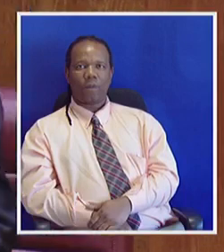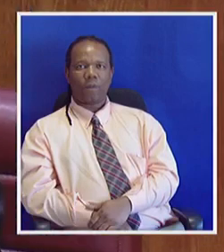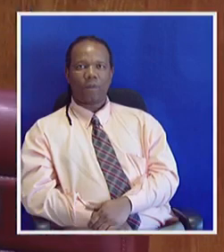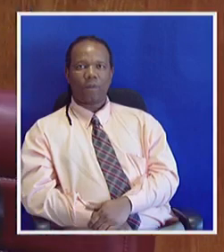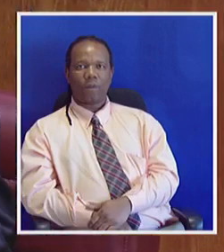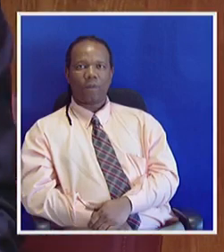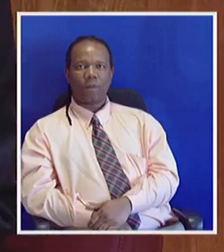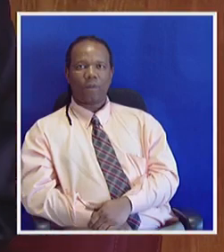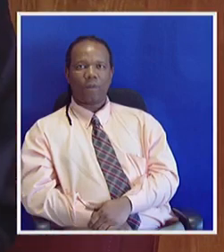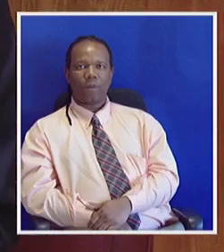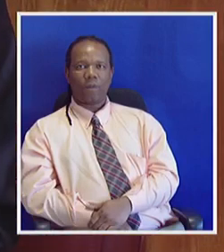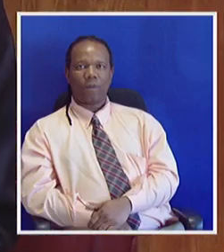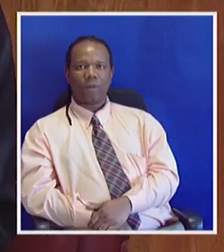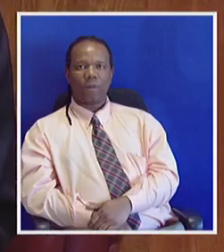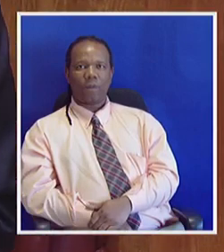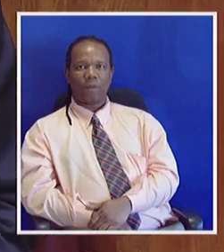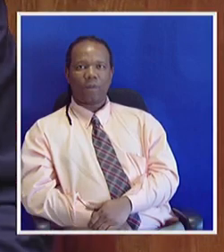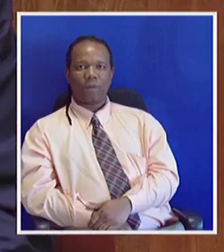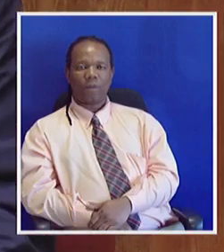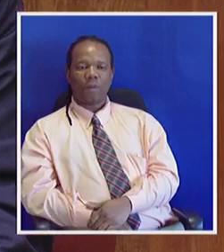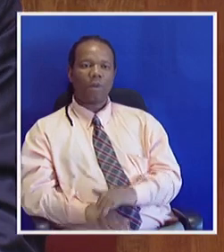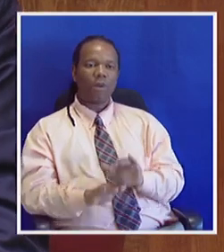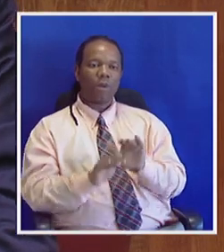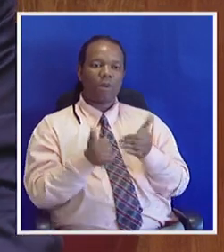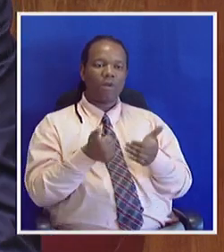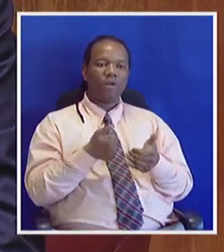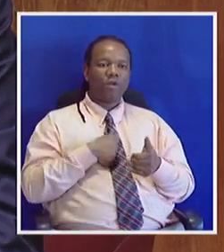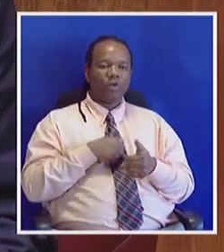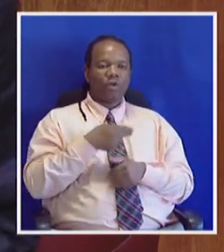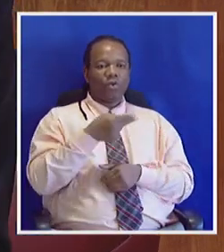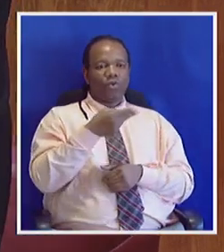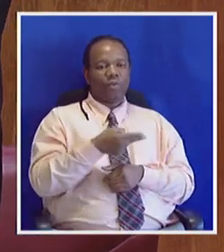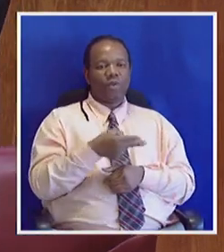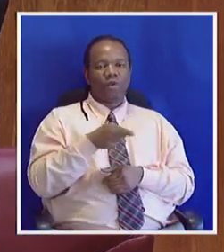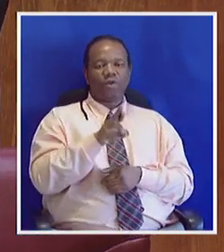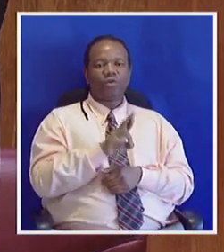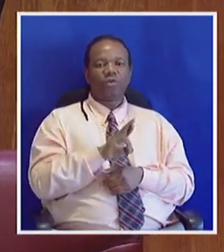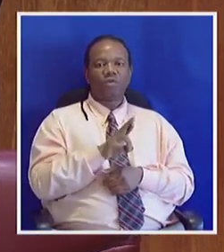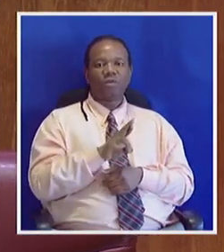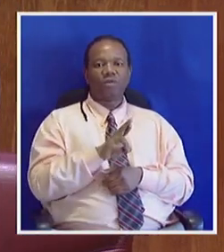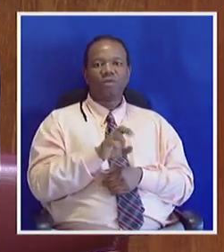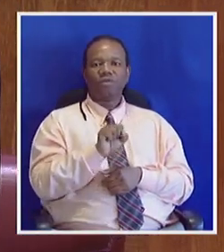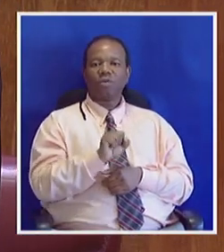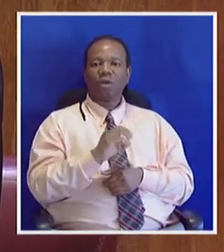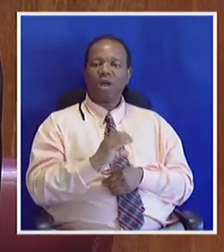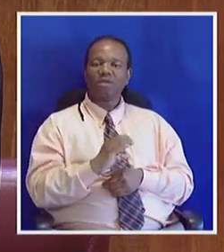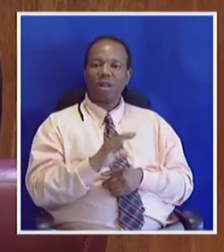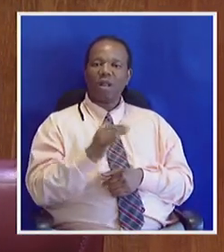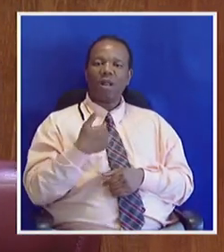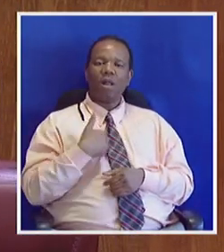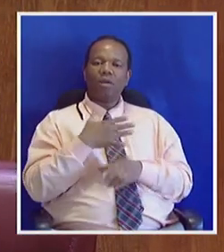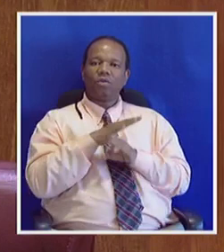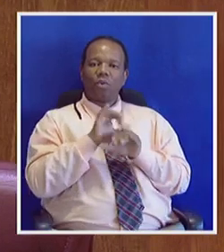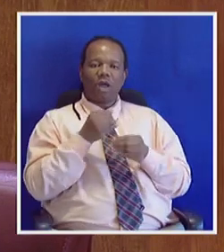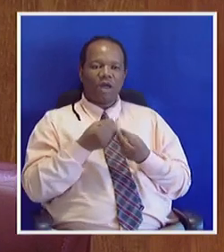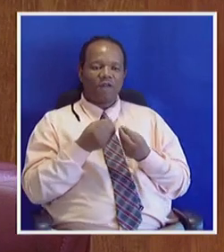Amongst the objectives of the Human Resource Development Council, it is to remove bottlenecks in the skills pipeline through